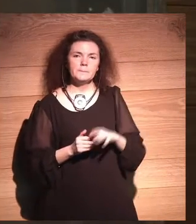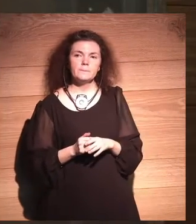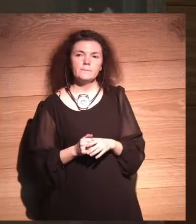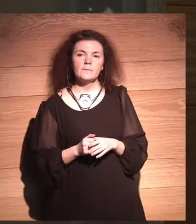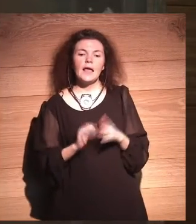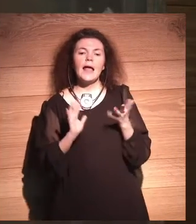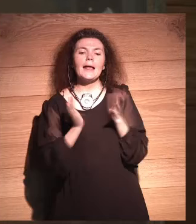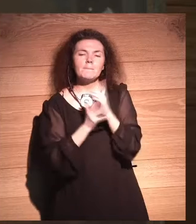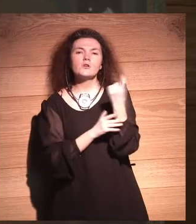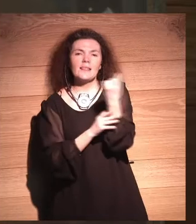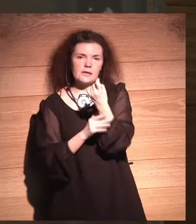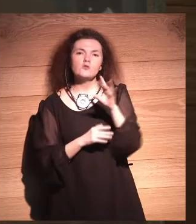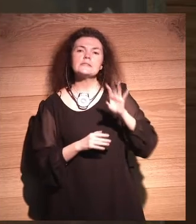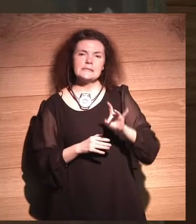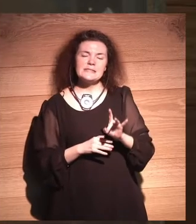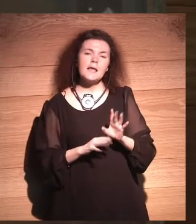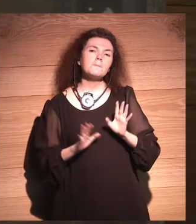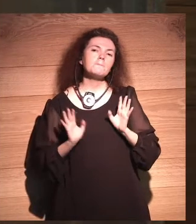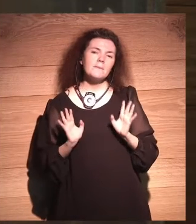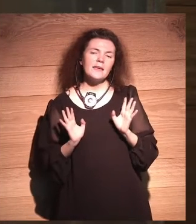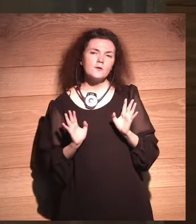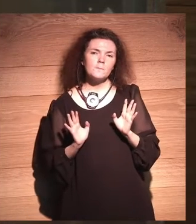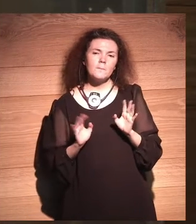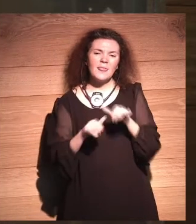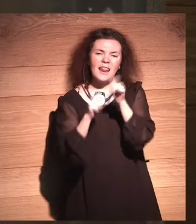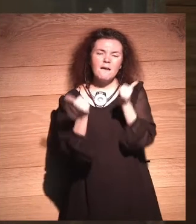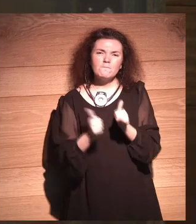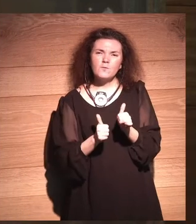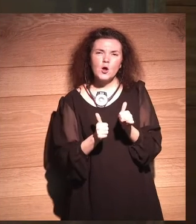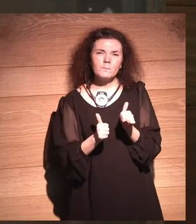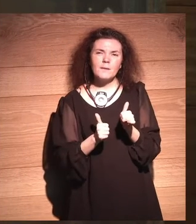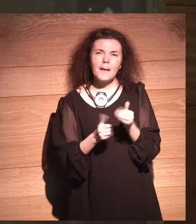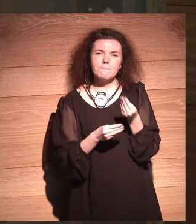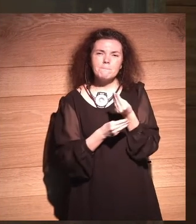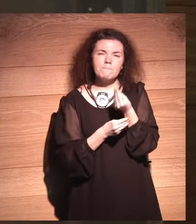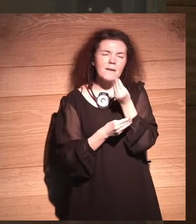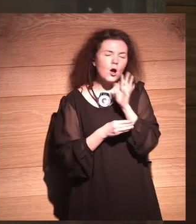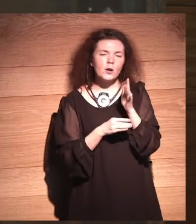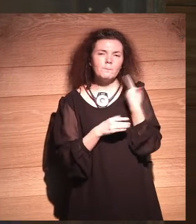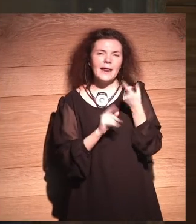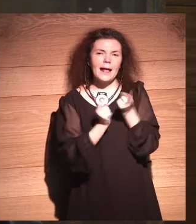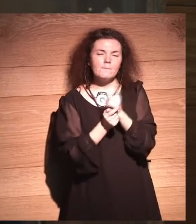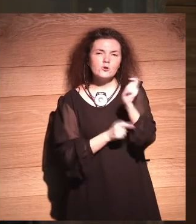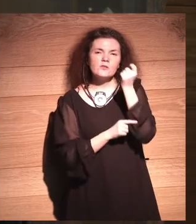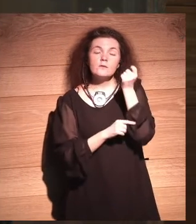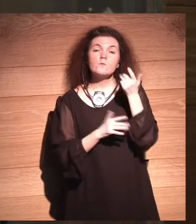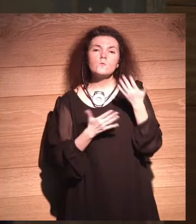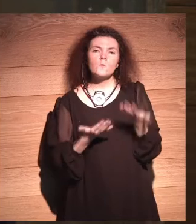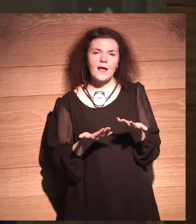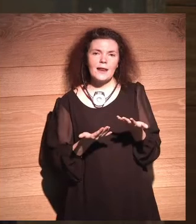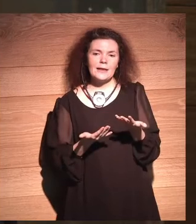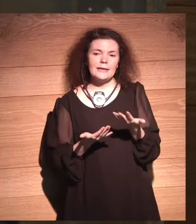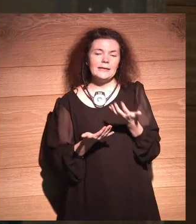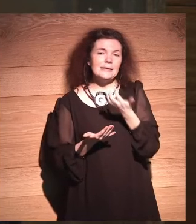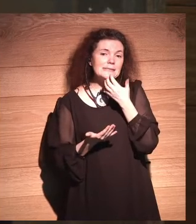concern, is worrying. Changes are necessary, but the faster way to